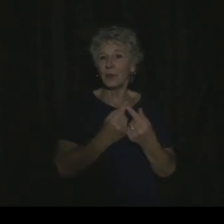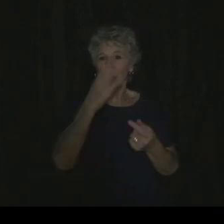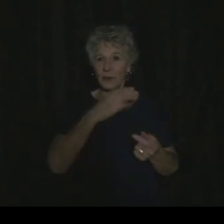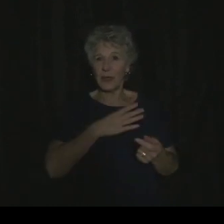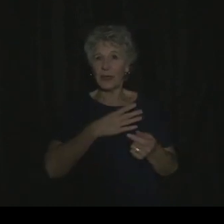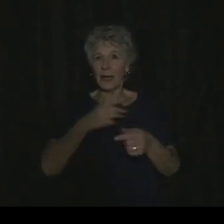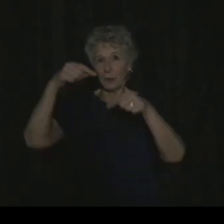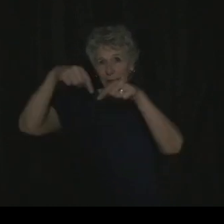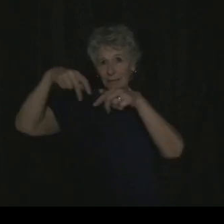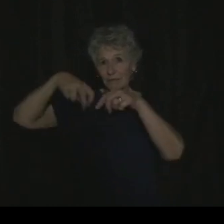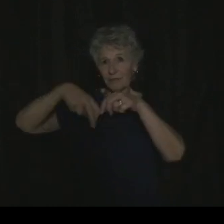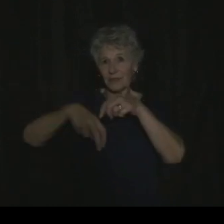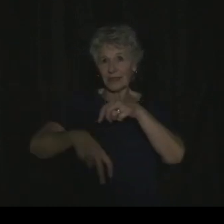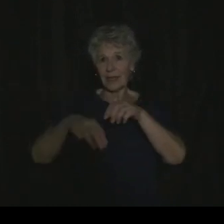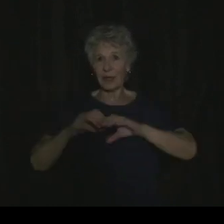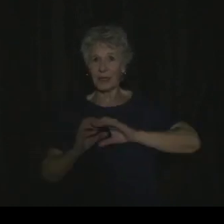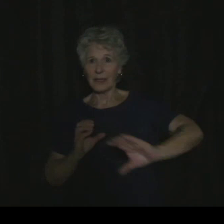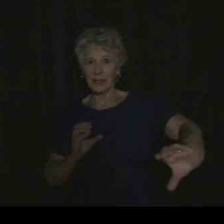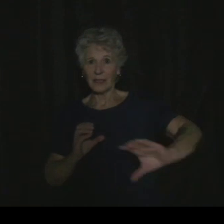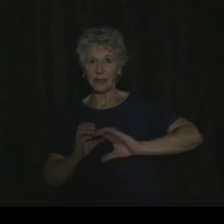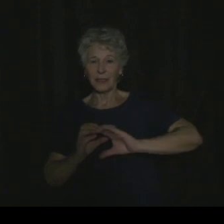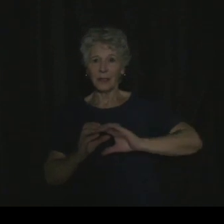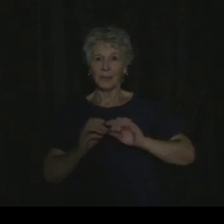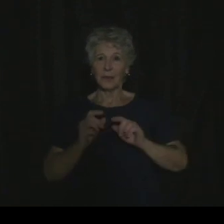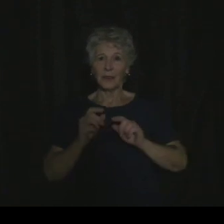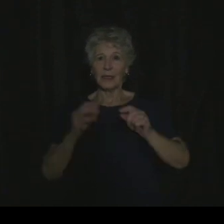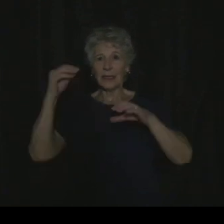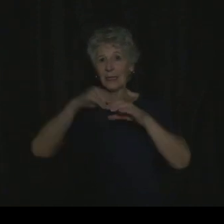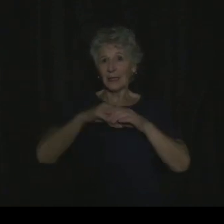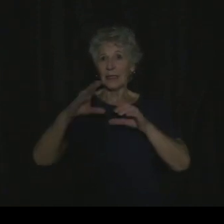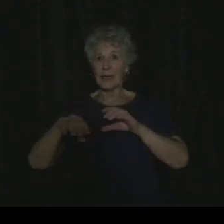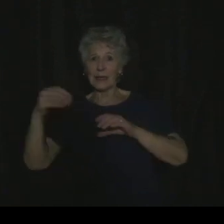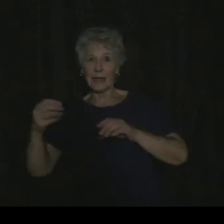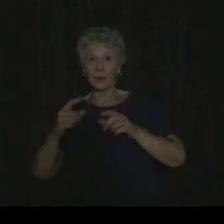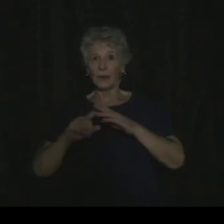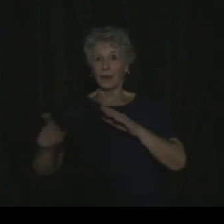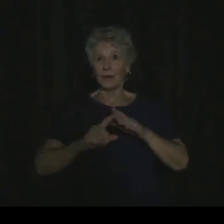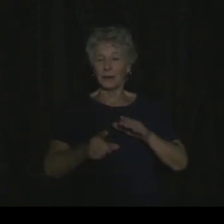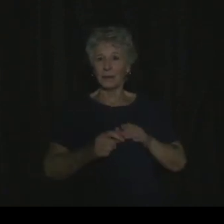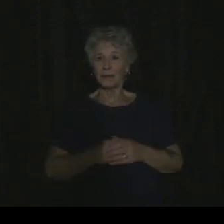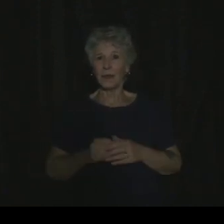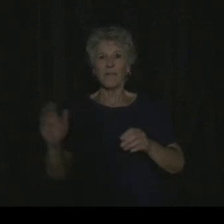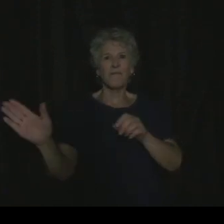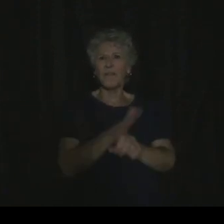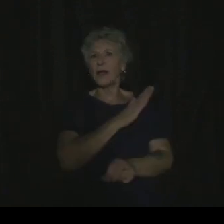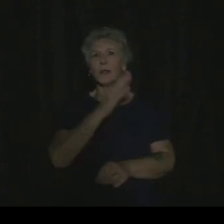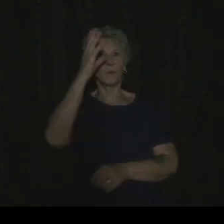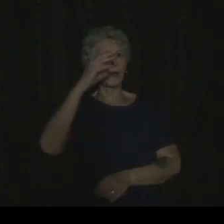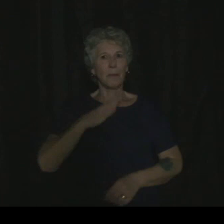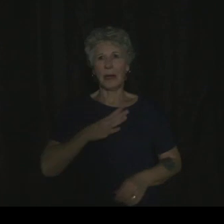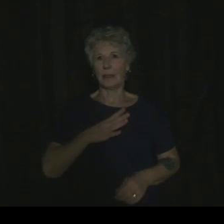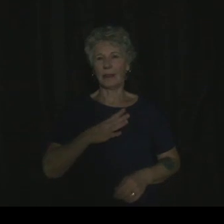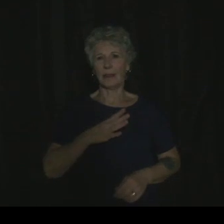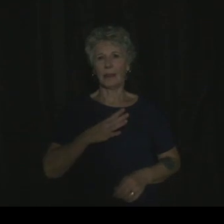down into the subway entrance, a tunnel. Both the inbound and the outbound exit of the tunnel were filled with men, you